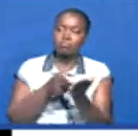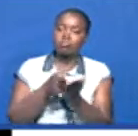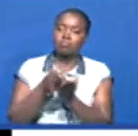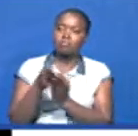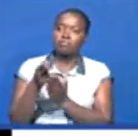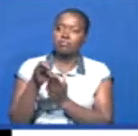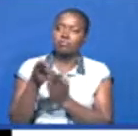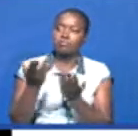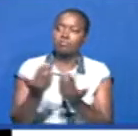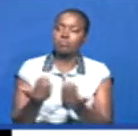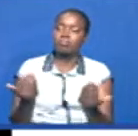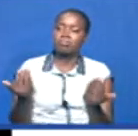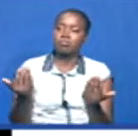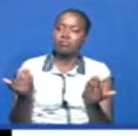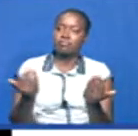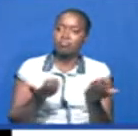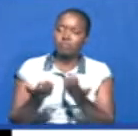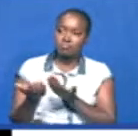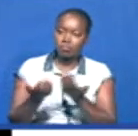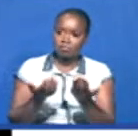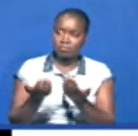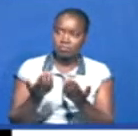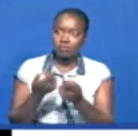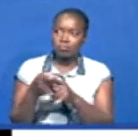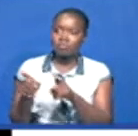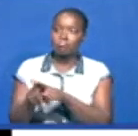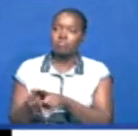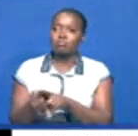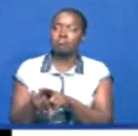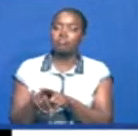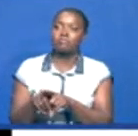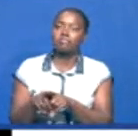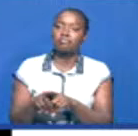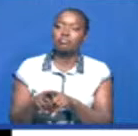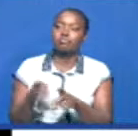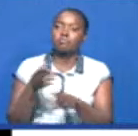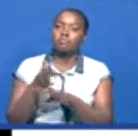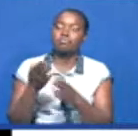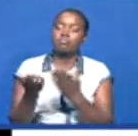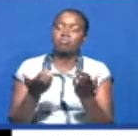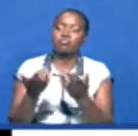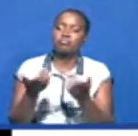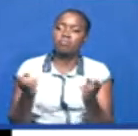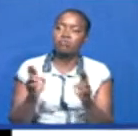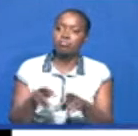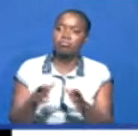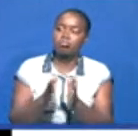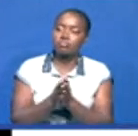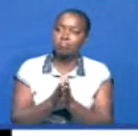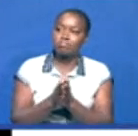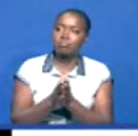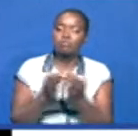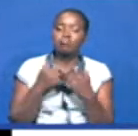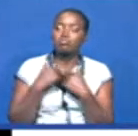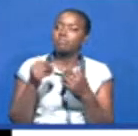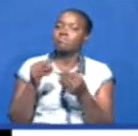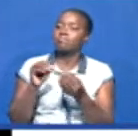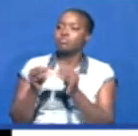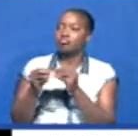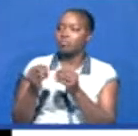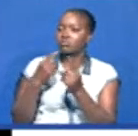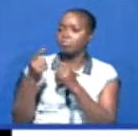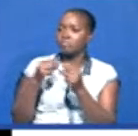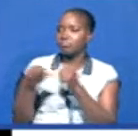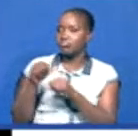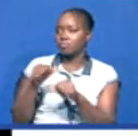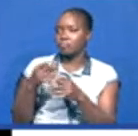genuine trade. However, we still have aspects of illicit trade that happens, and we've heard the numbers that you're talking about. What we are doing